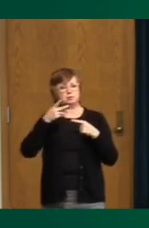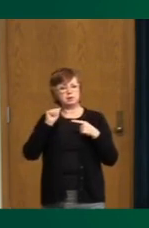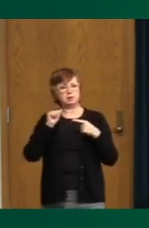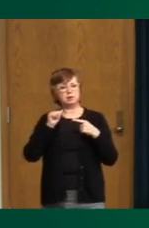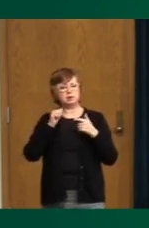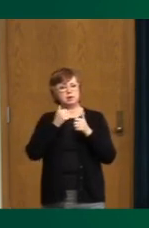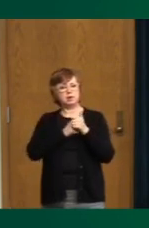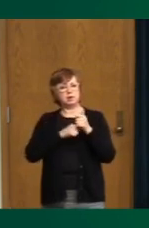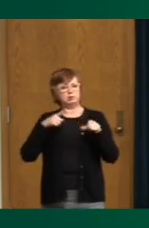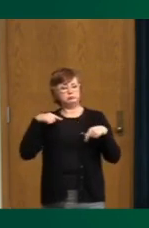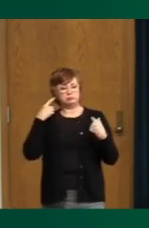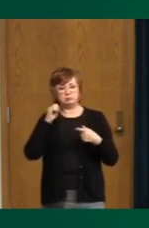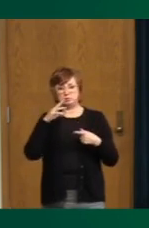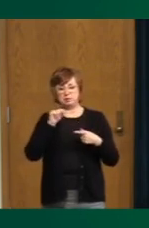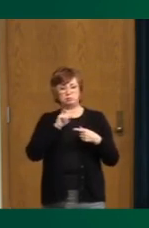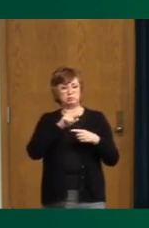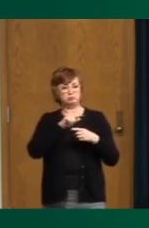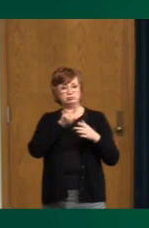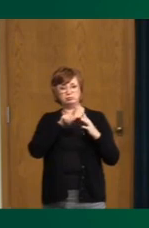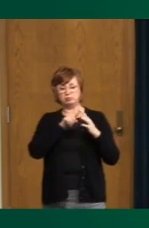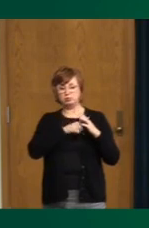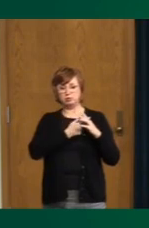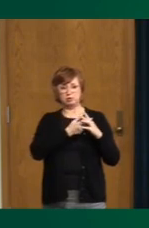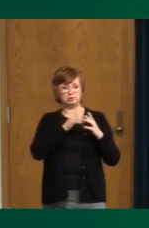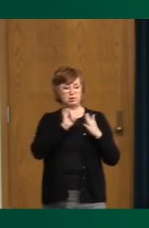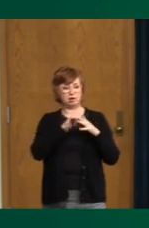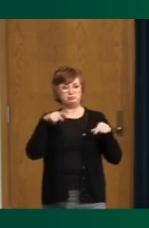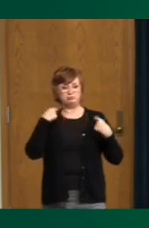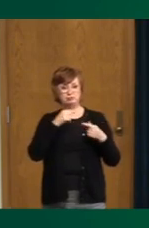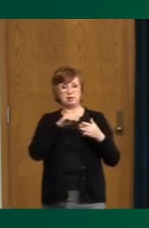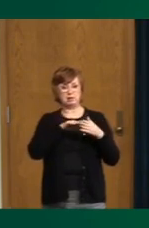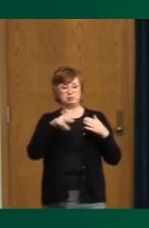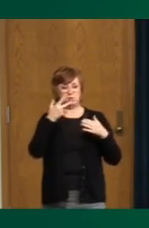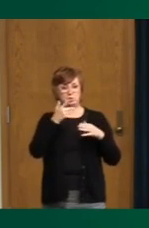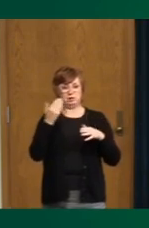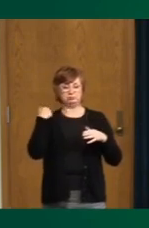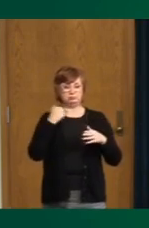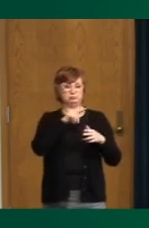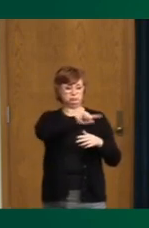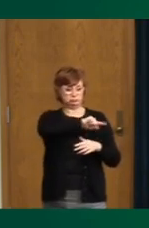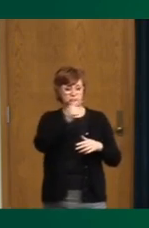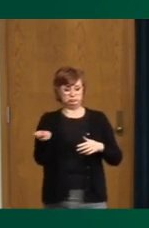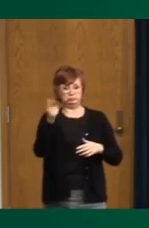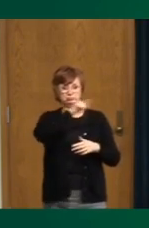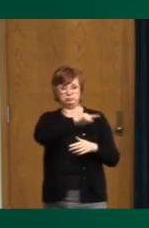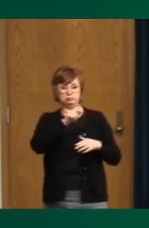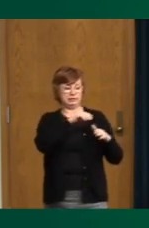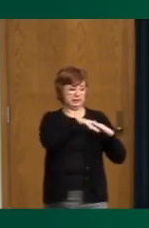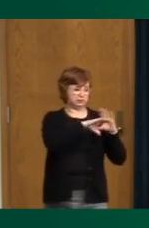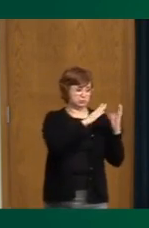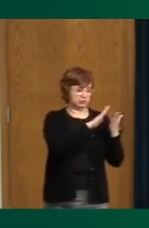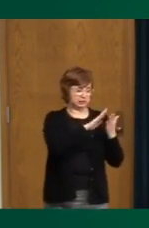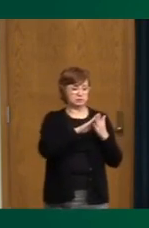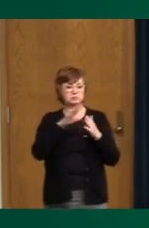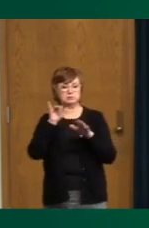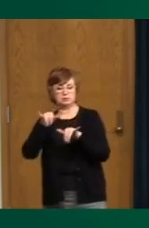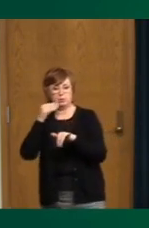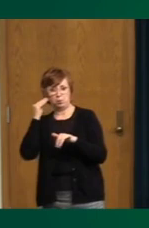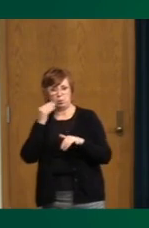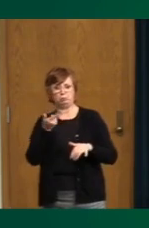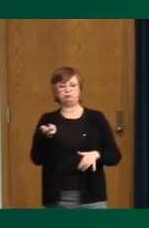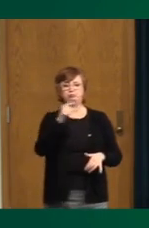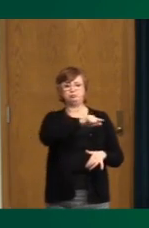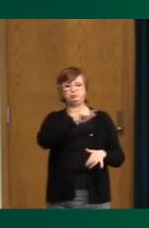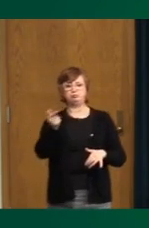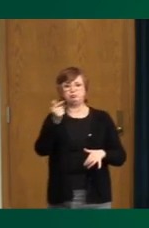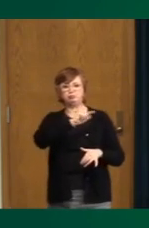and it's been working relatively well from what I've heard anecdotally on the ground. And ultimately, if we have to, and in some